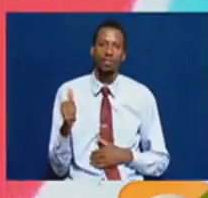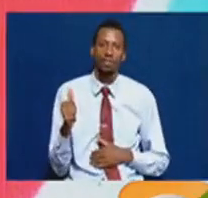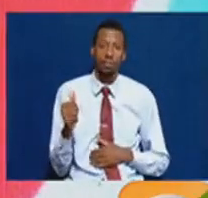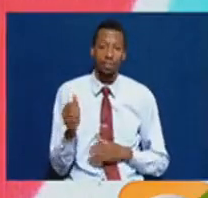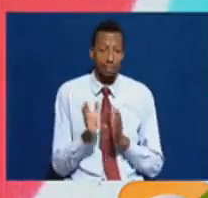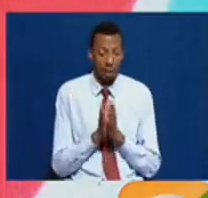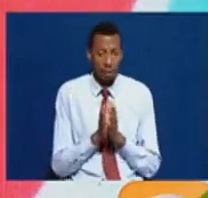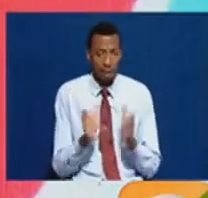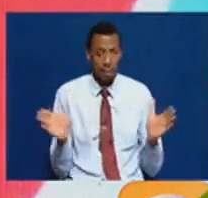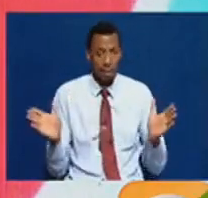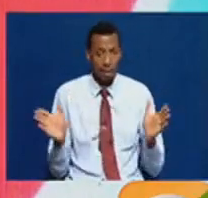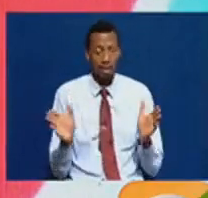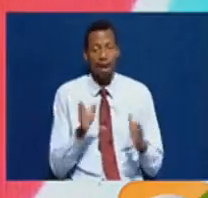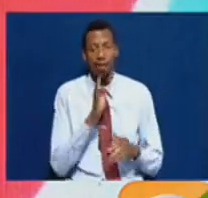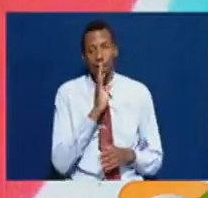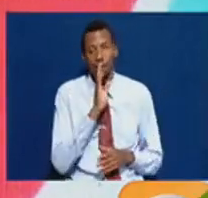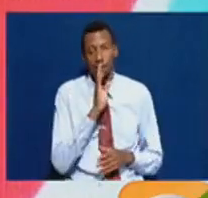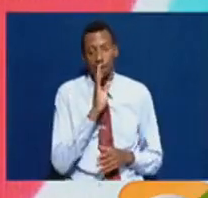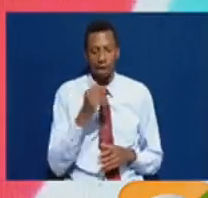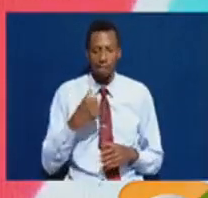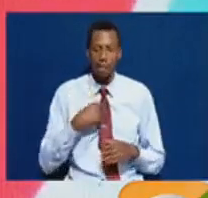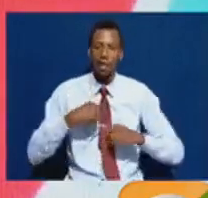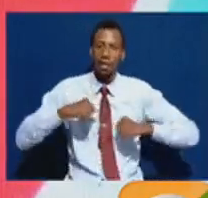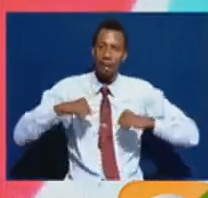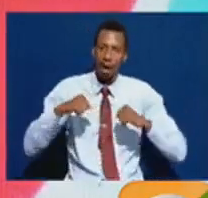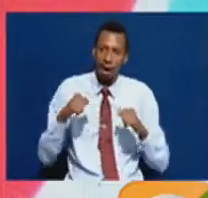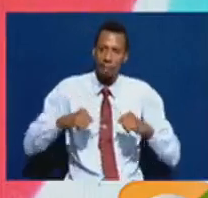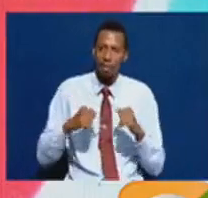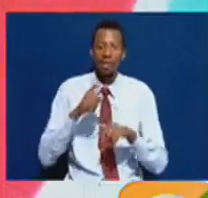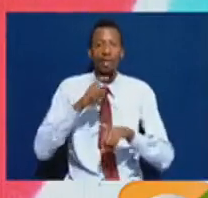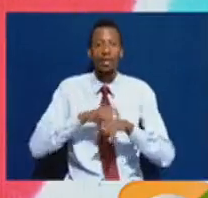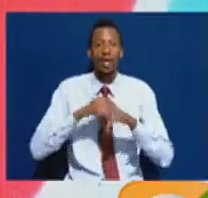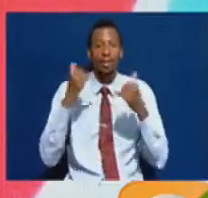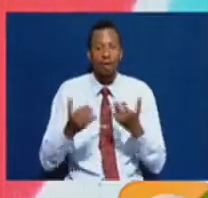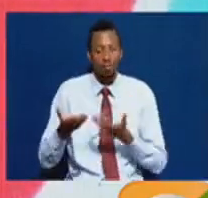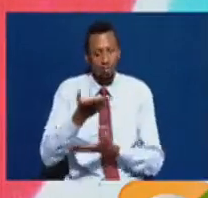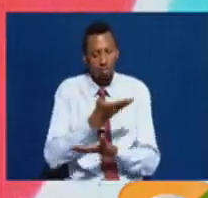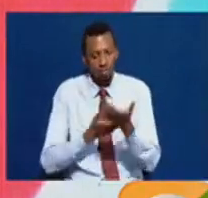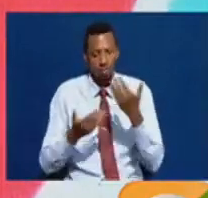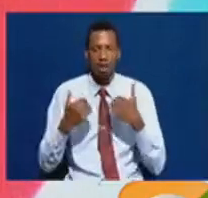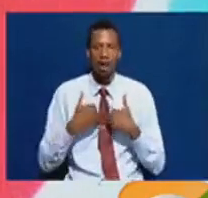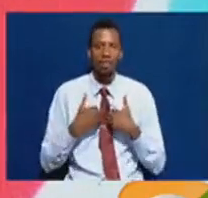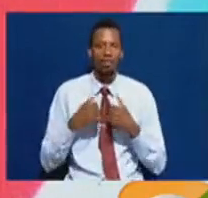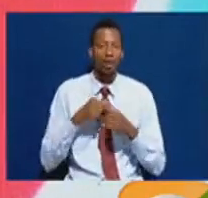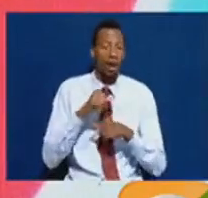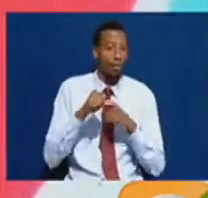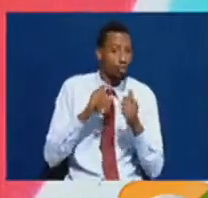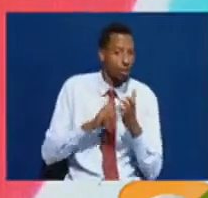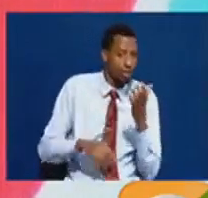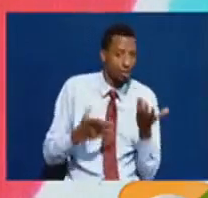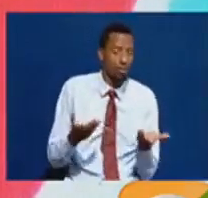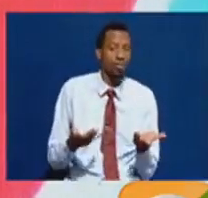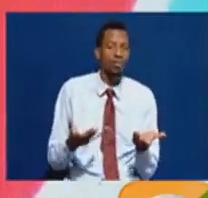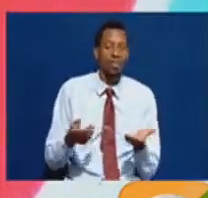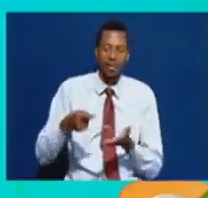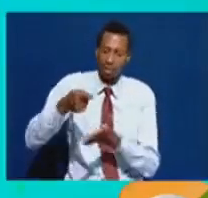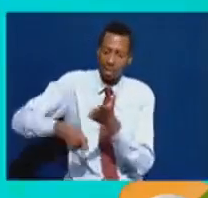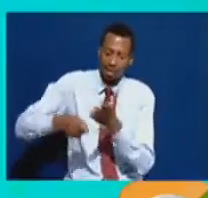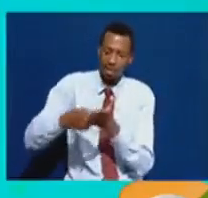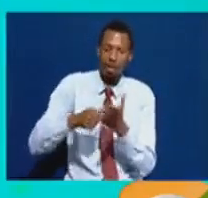Public debt. I am happy that this time round we are having a conversation about not debt, but